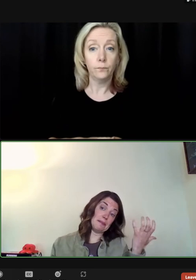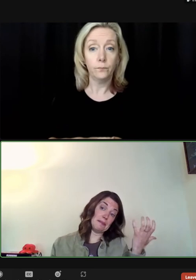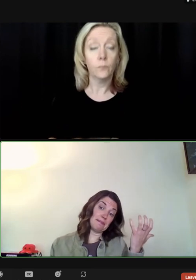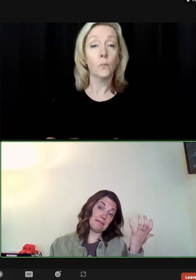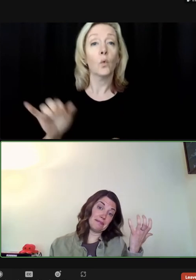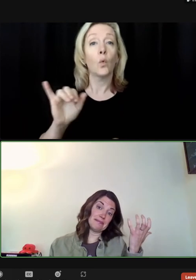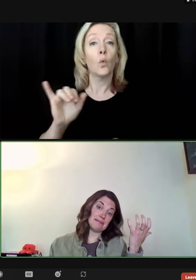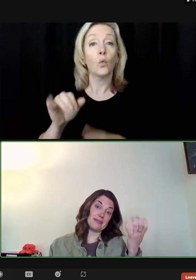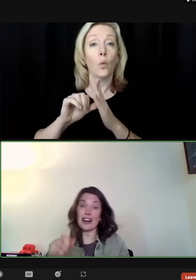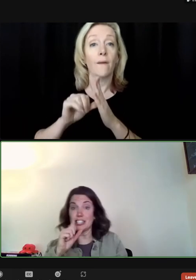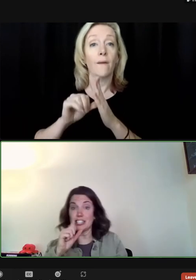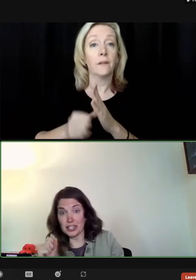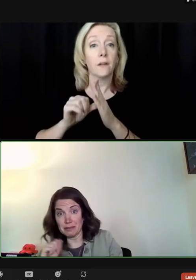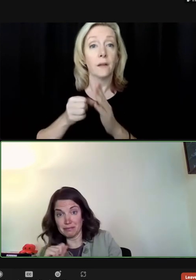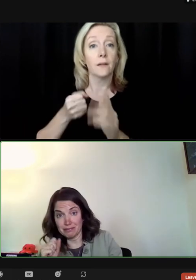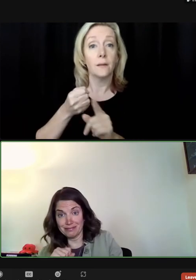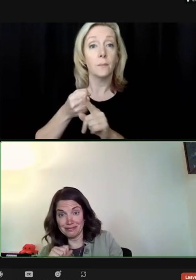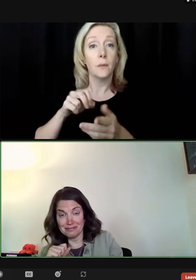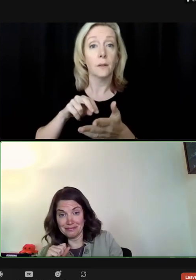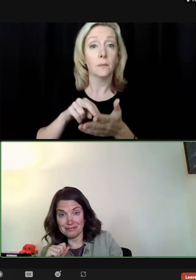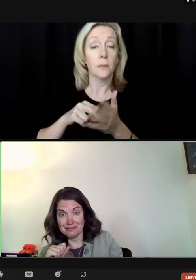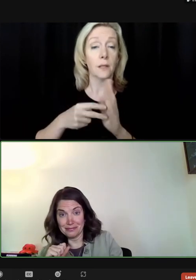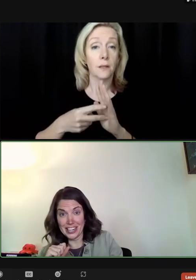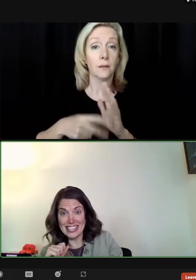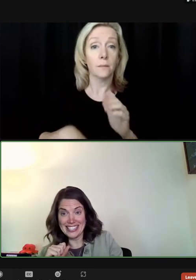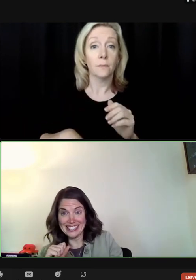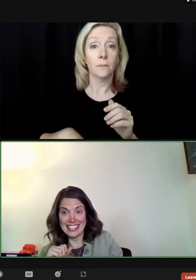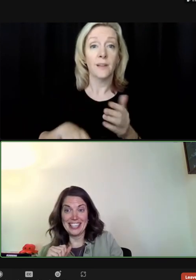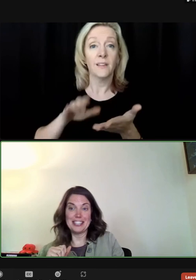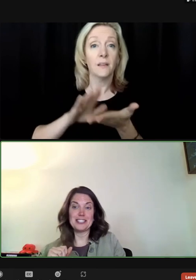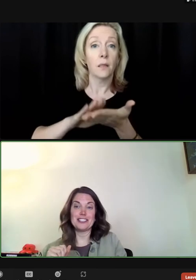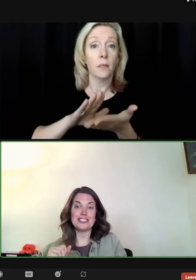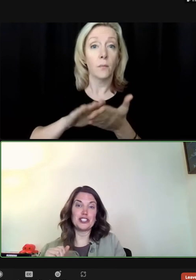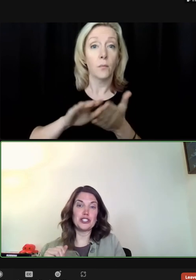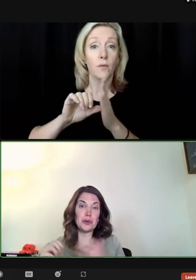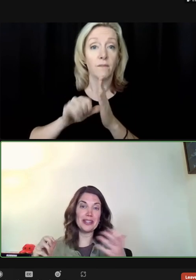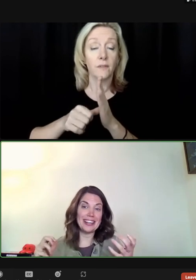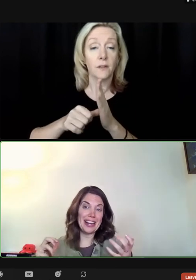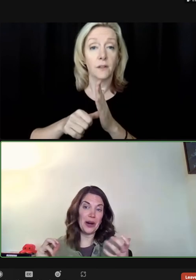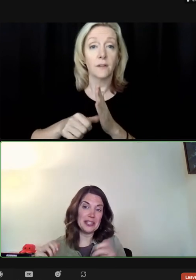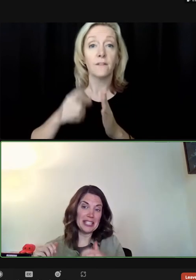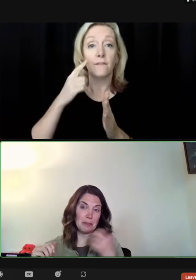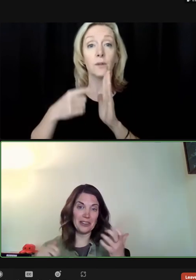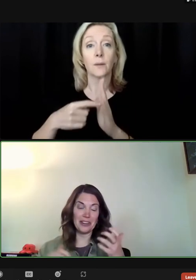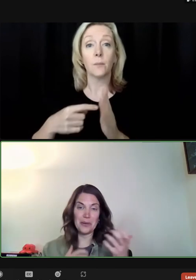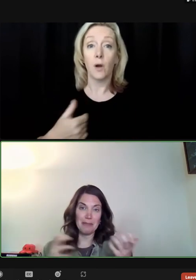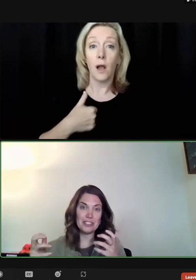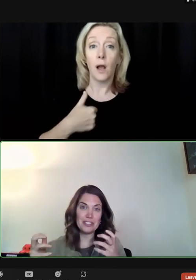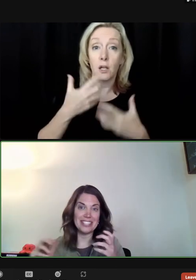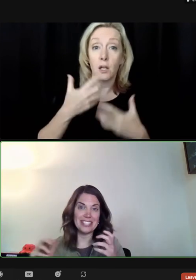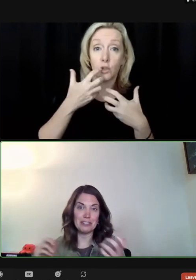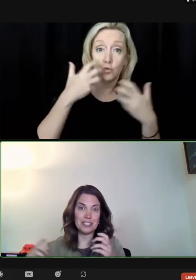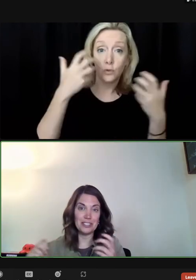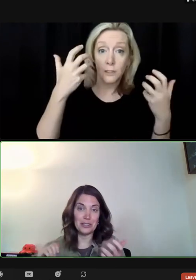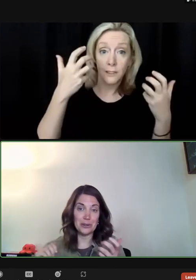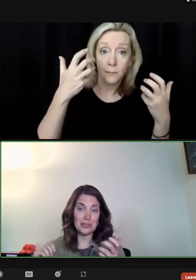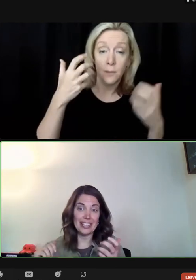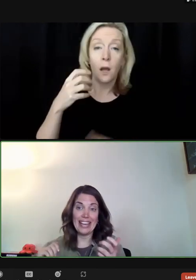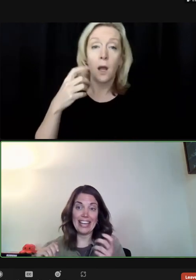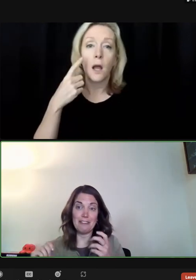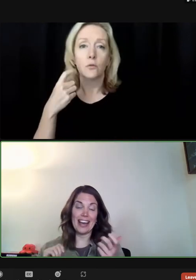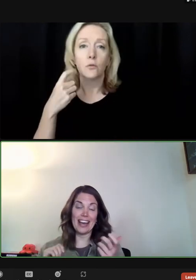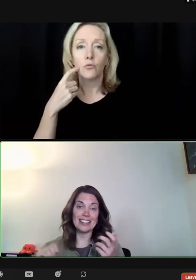I scream and ice cream, right? Solely in how we separate or how we emphasize the